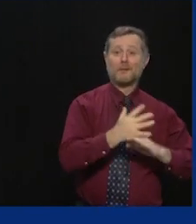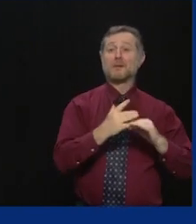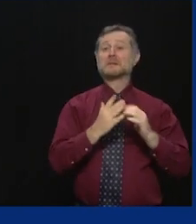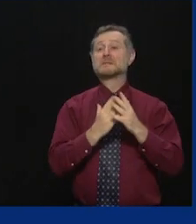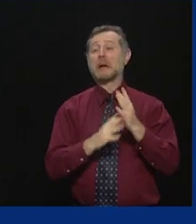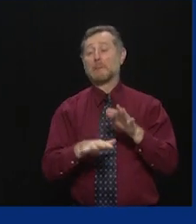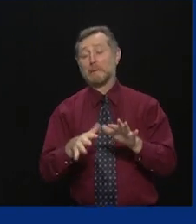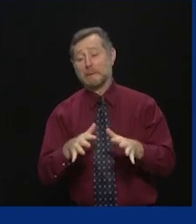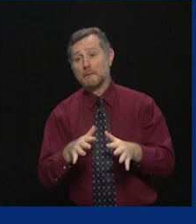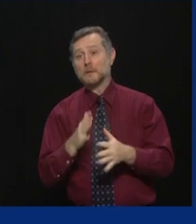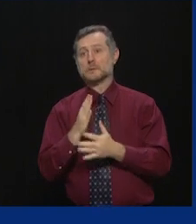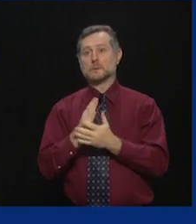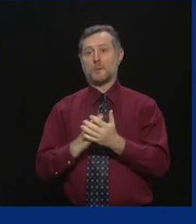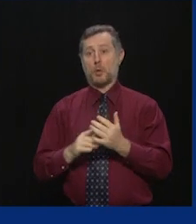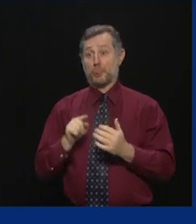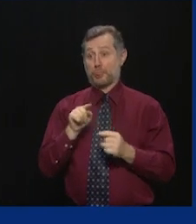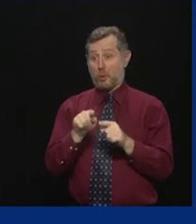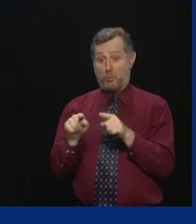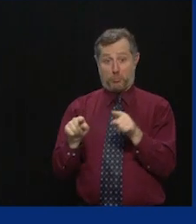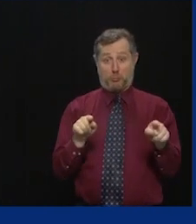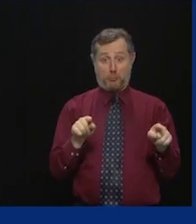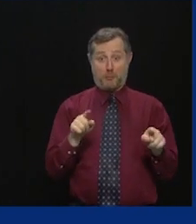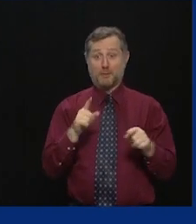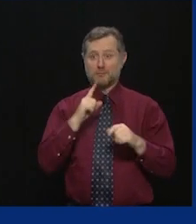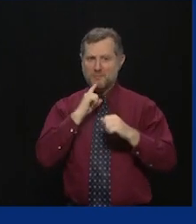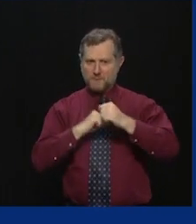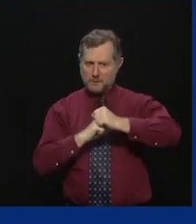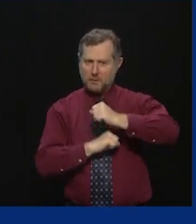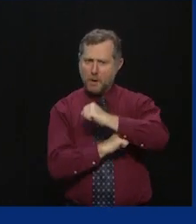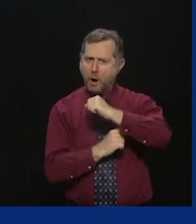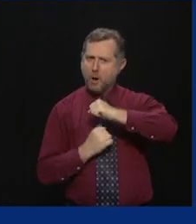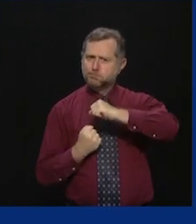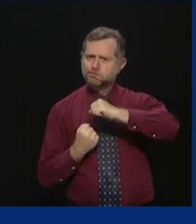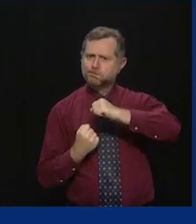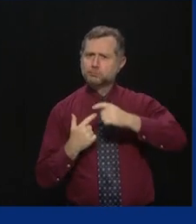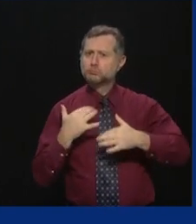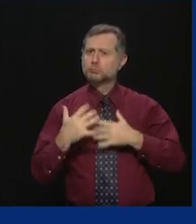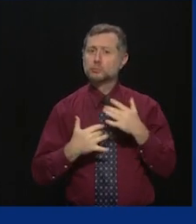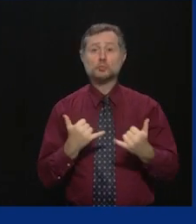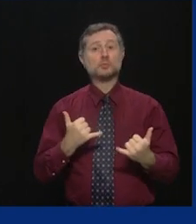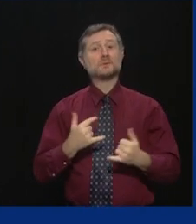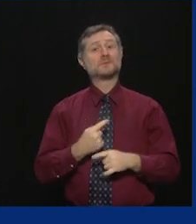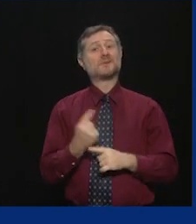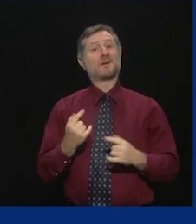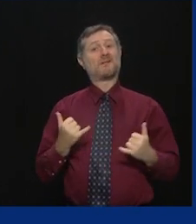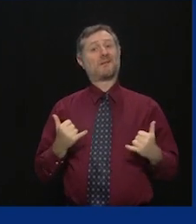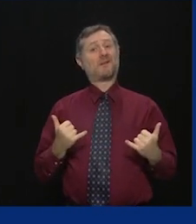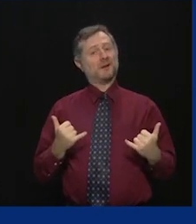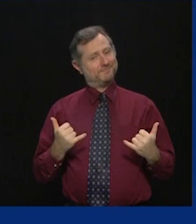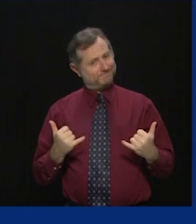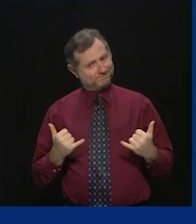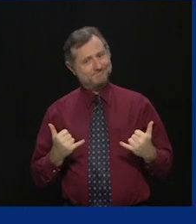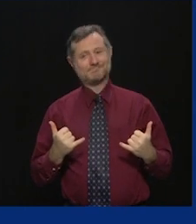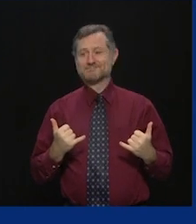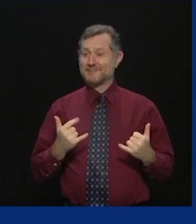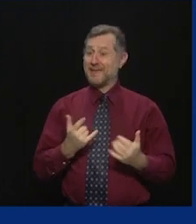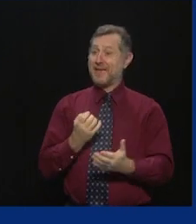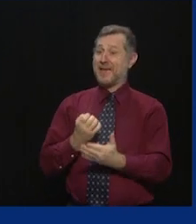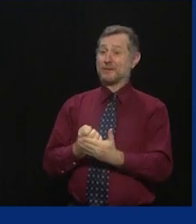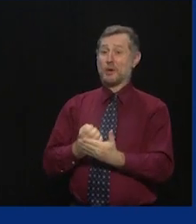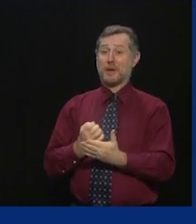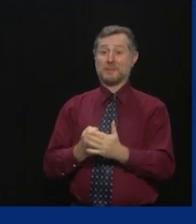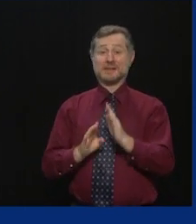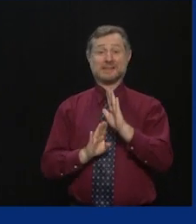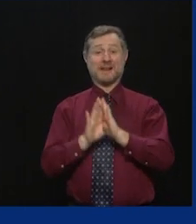their shoulders, we have today's audacious dreamers. And I'm talking about the economic development team we have here